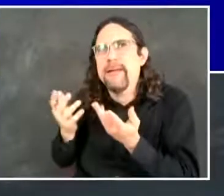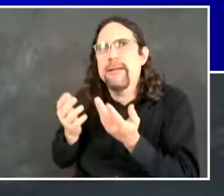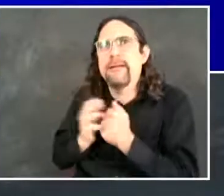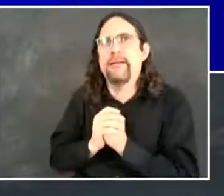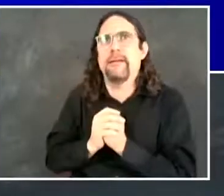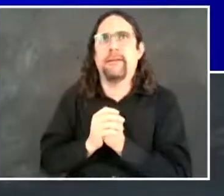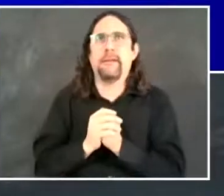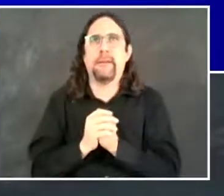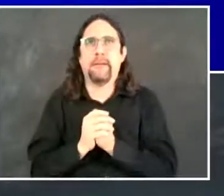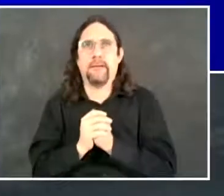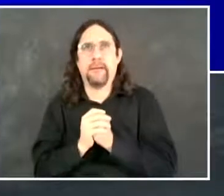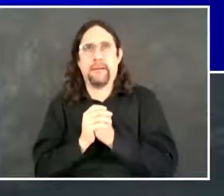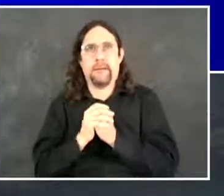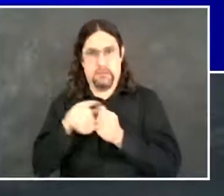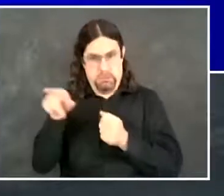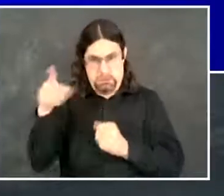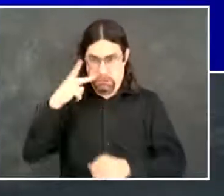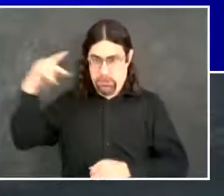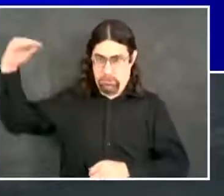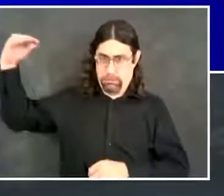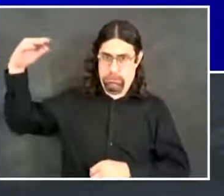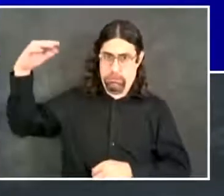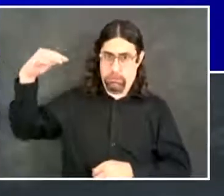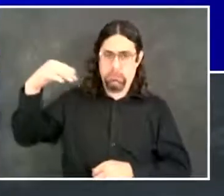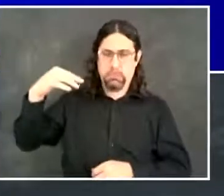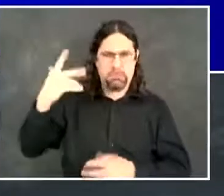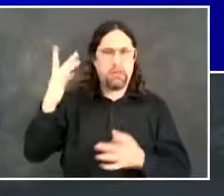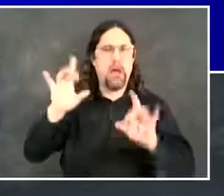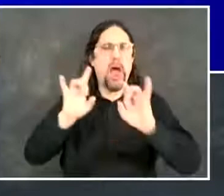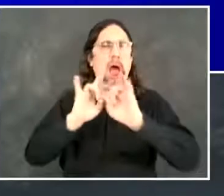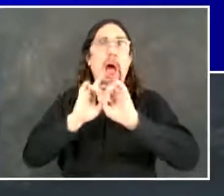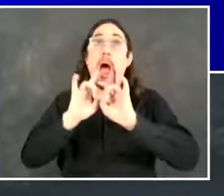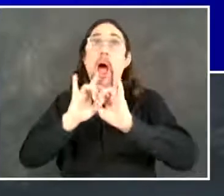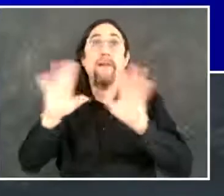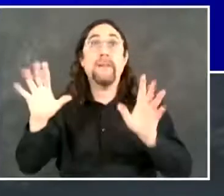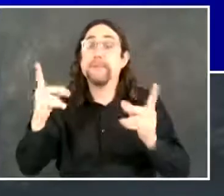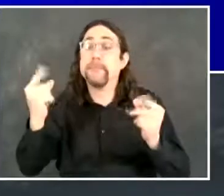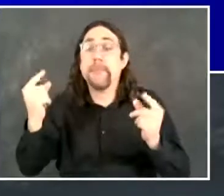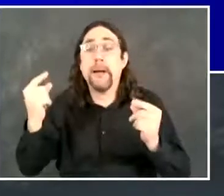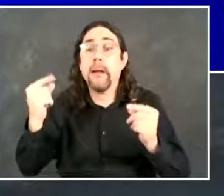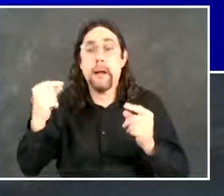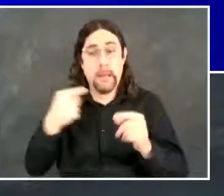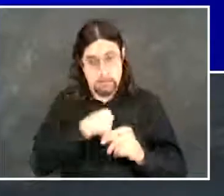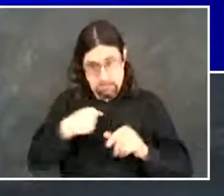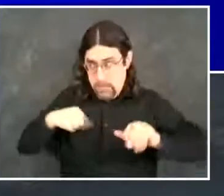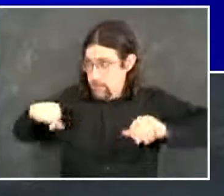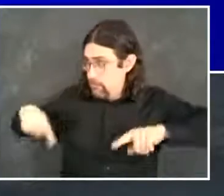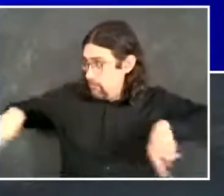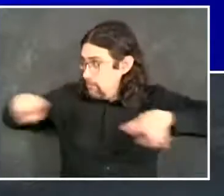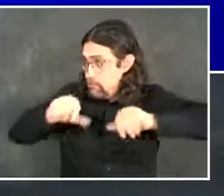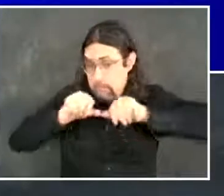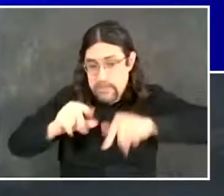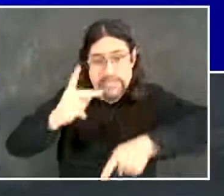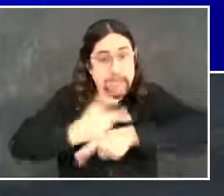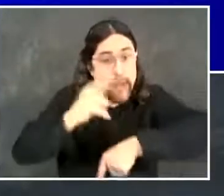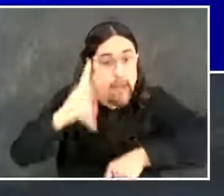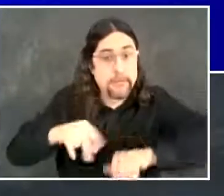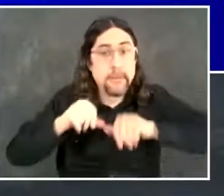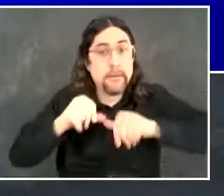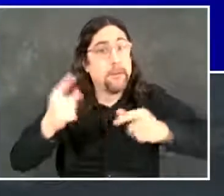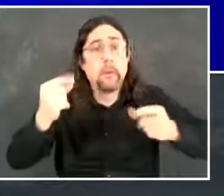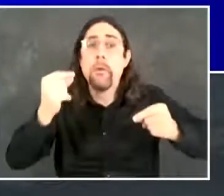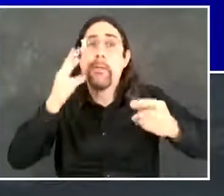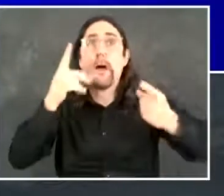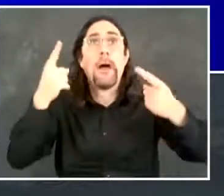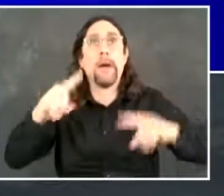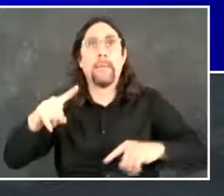like if we opened up in an atmosphere where there were still hundreds of people each day going into the hospital? It